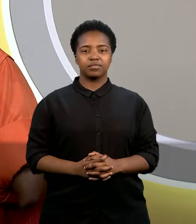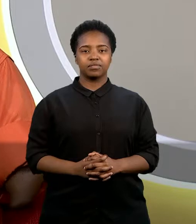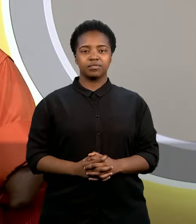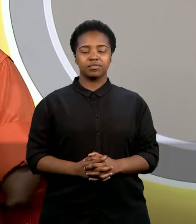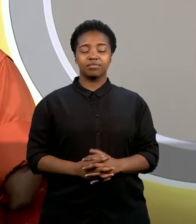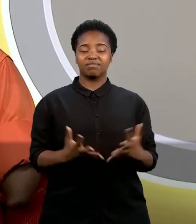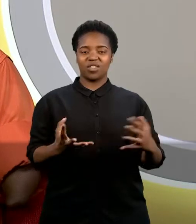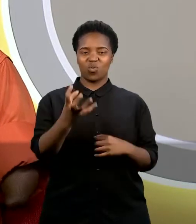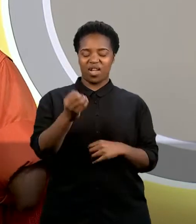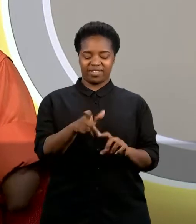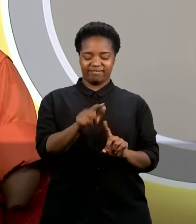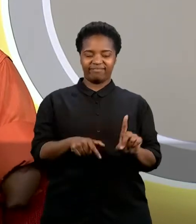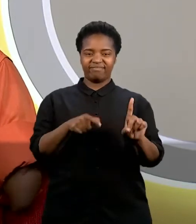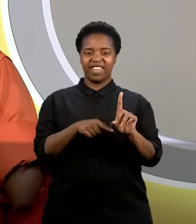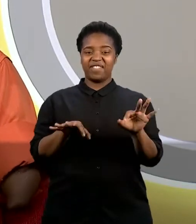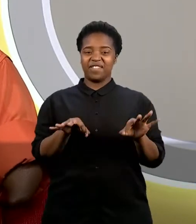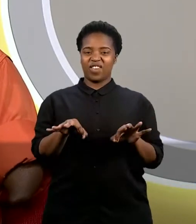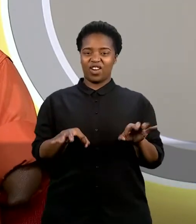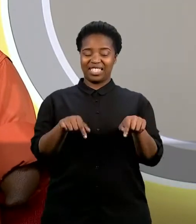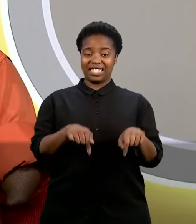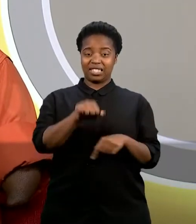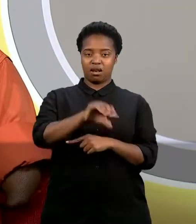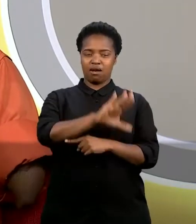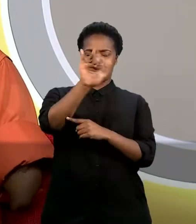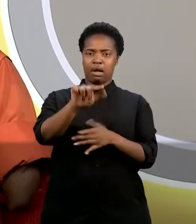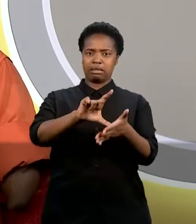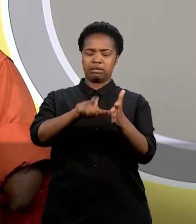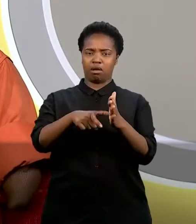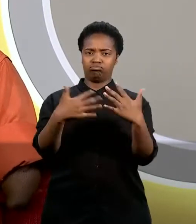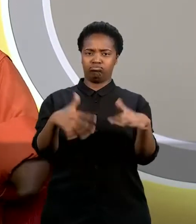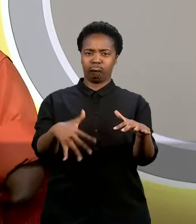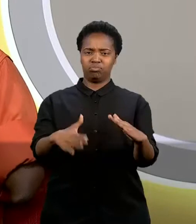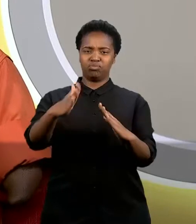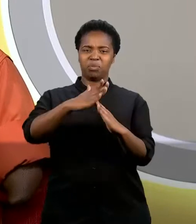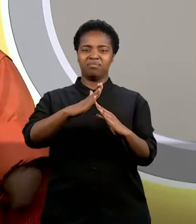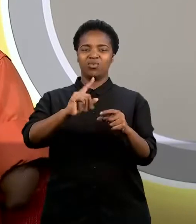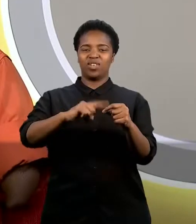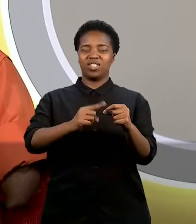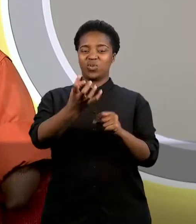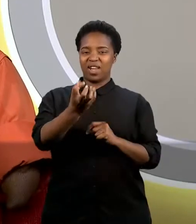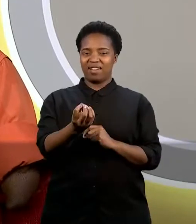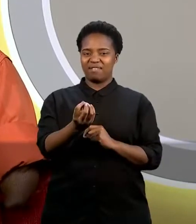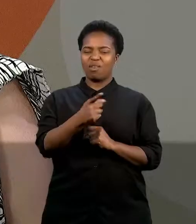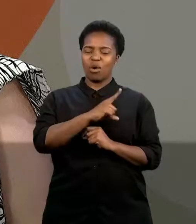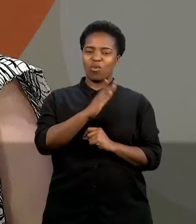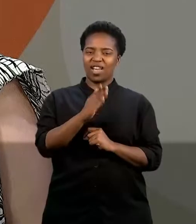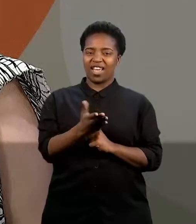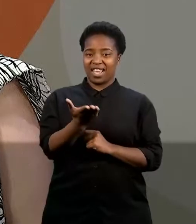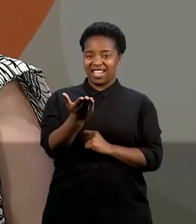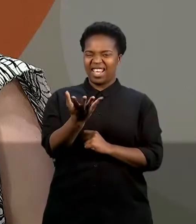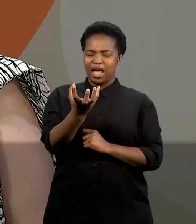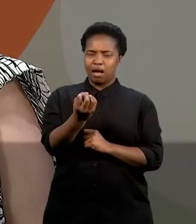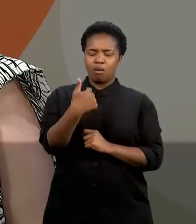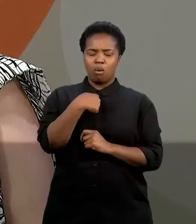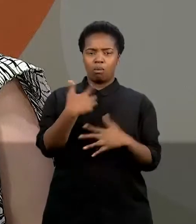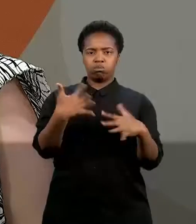Re bua ka kgethollo ya tsa fashion le moralo e tobaneng le batho ba sa itekanelang. Jwale re ikopanya le Isabel eo e leng